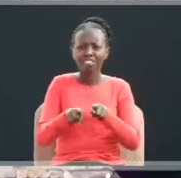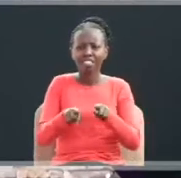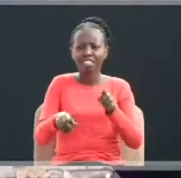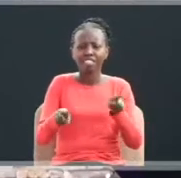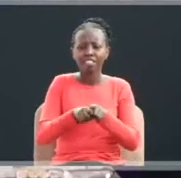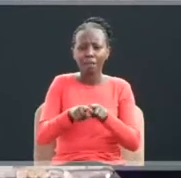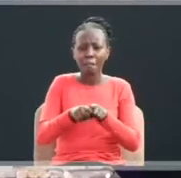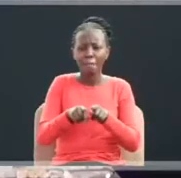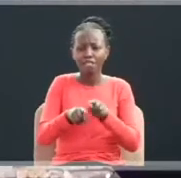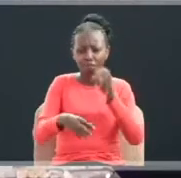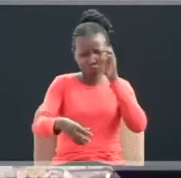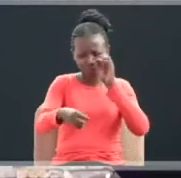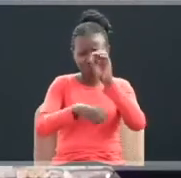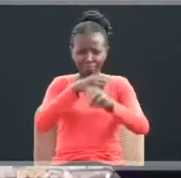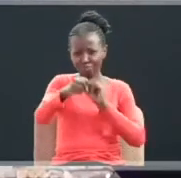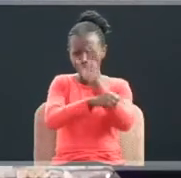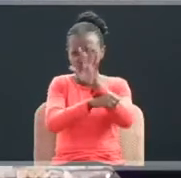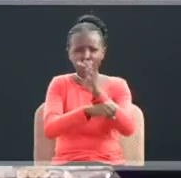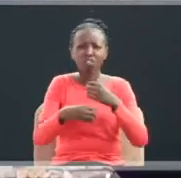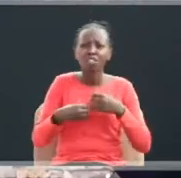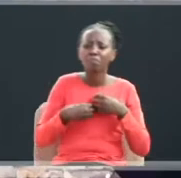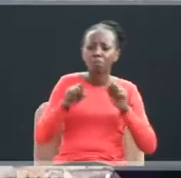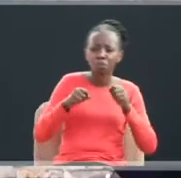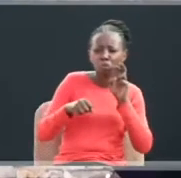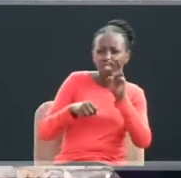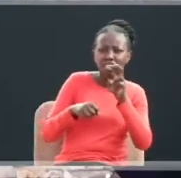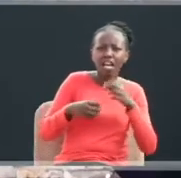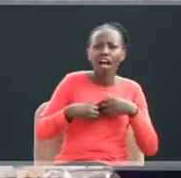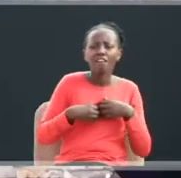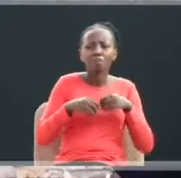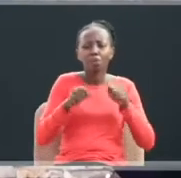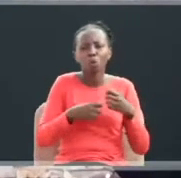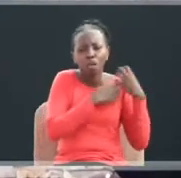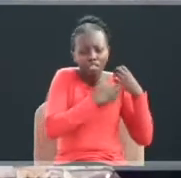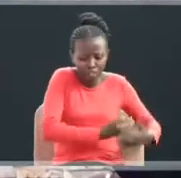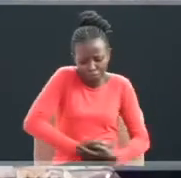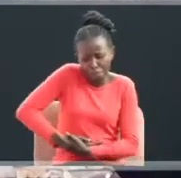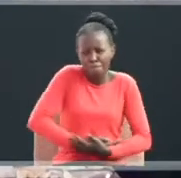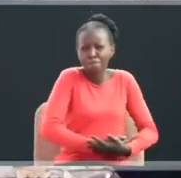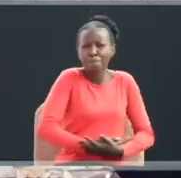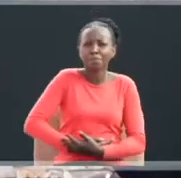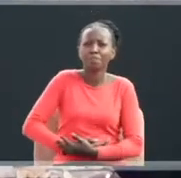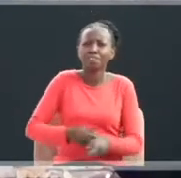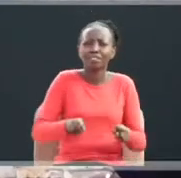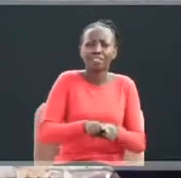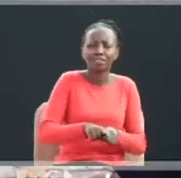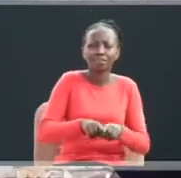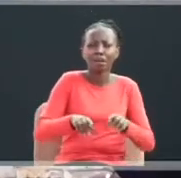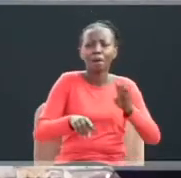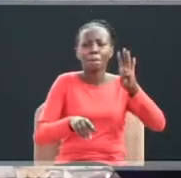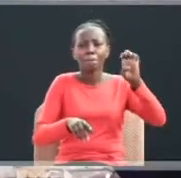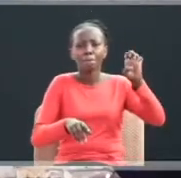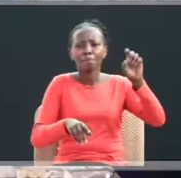from their countries, you see someone carrying children, goats, and everything. They are carrying they are carrying beddings, and you can